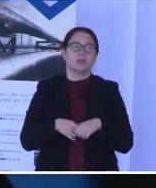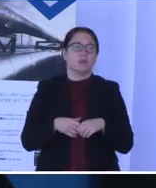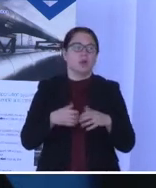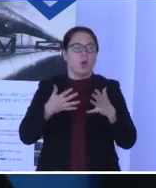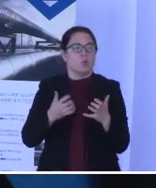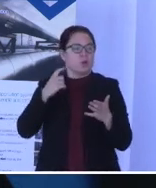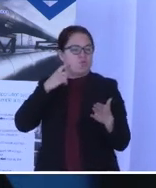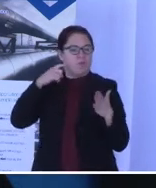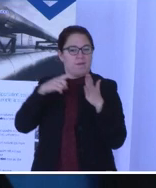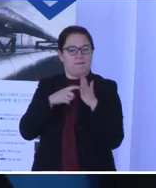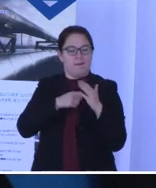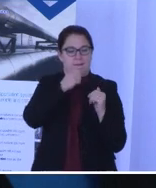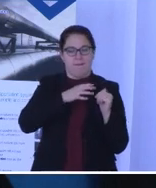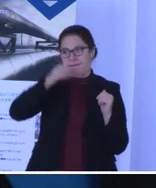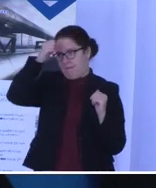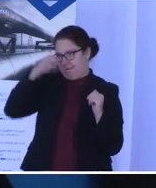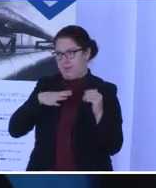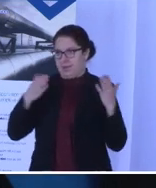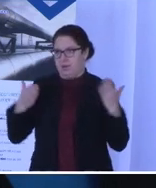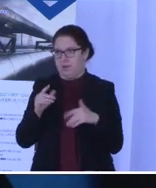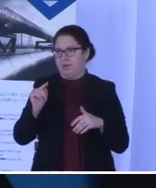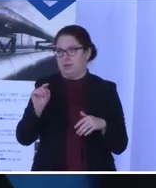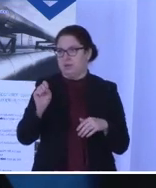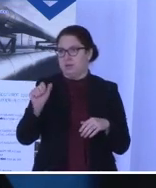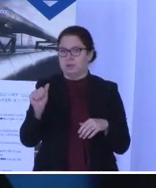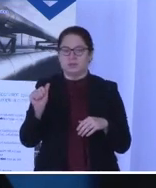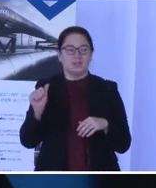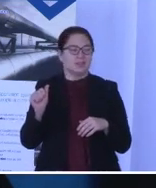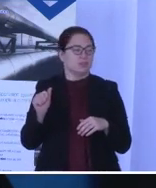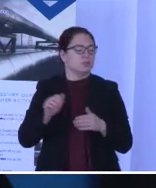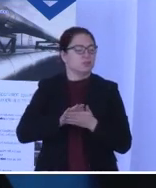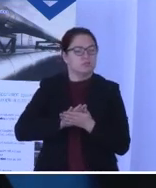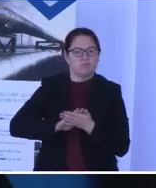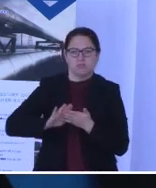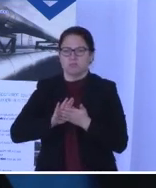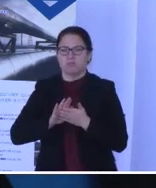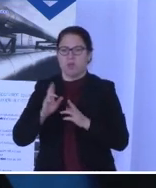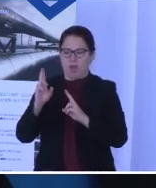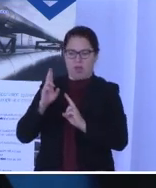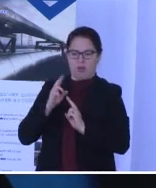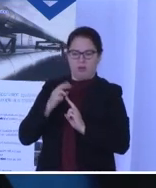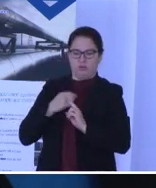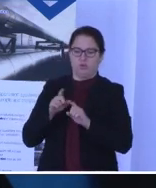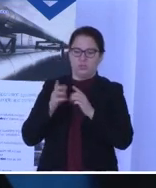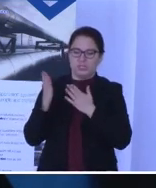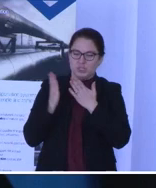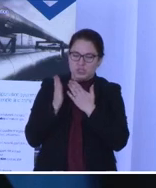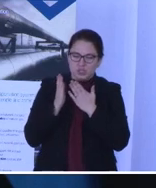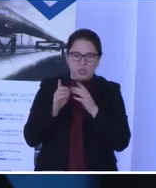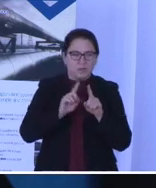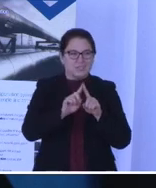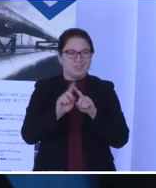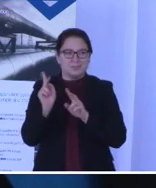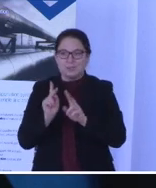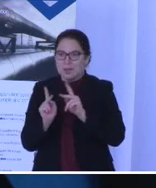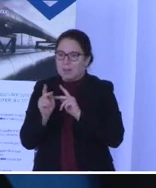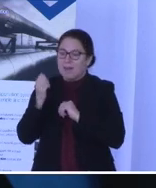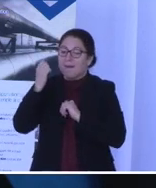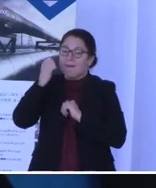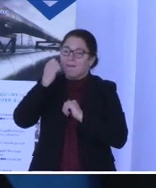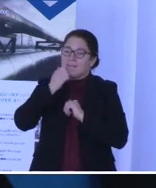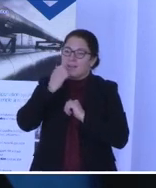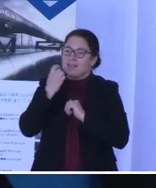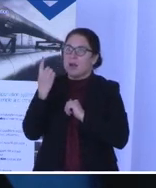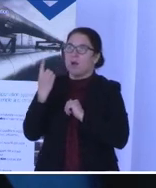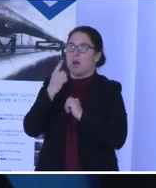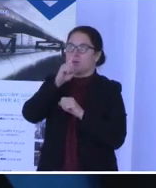TSA. It is a great privilege to serve alongside so many people who every day display tremendous dedication to our national